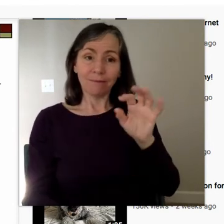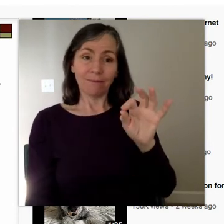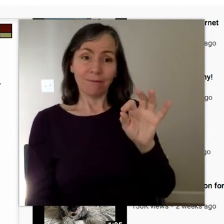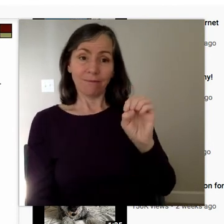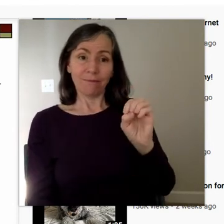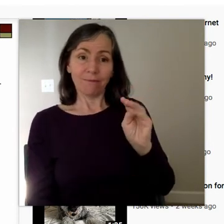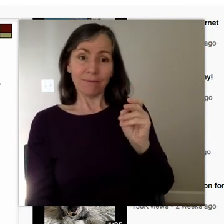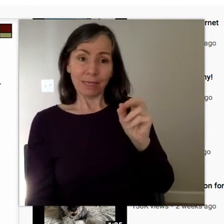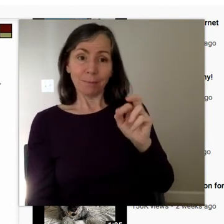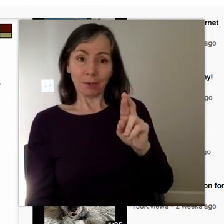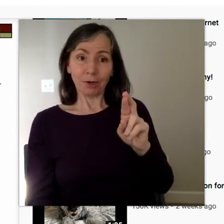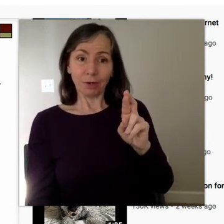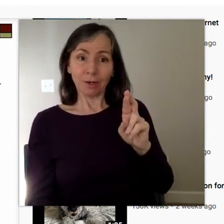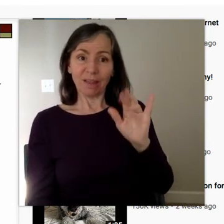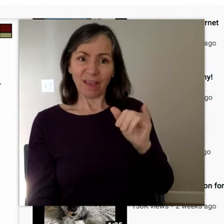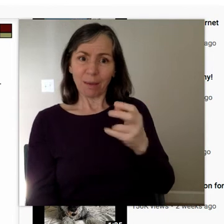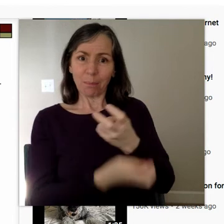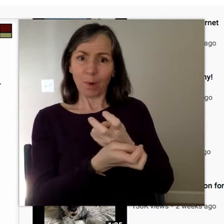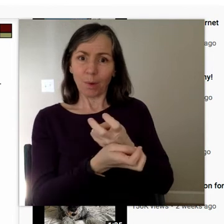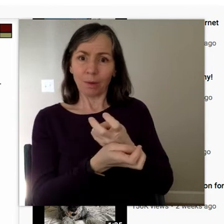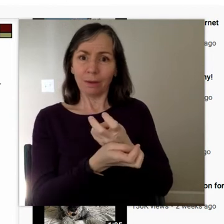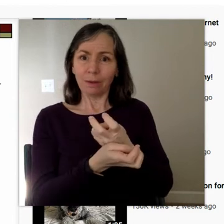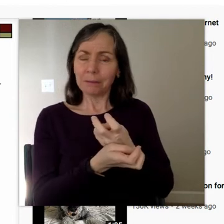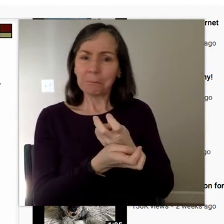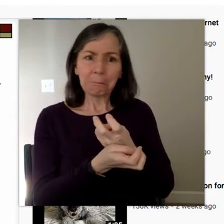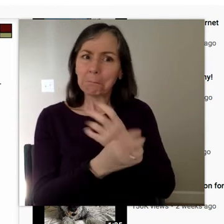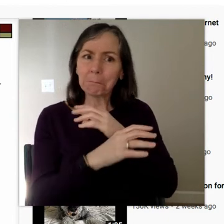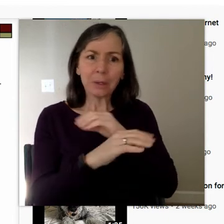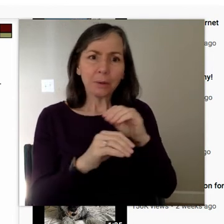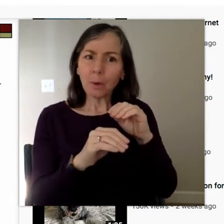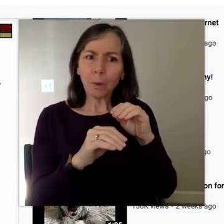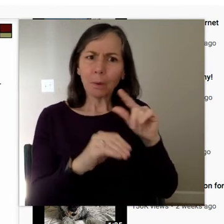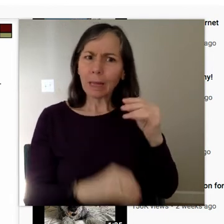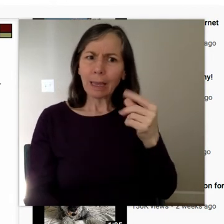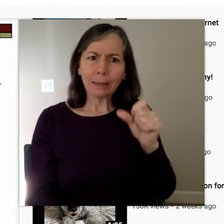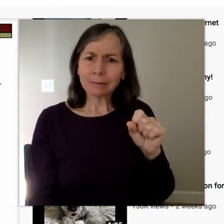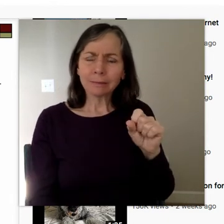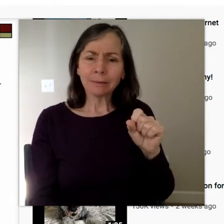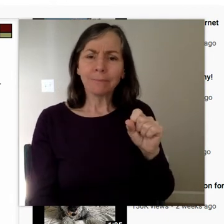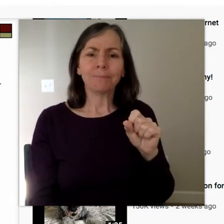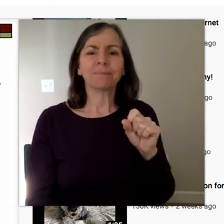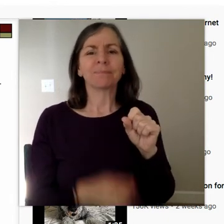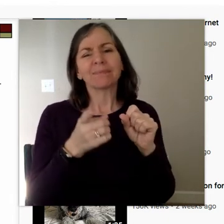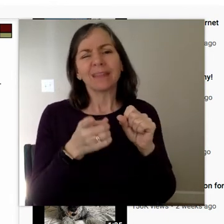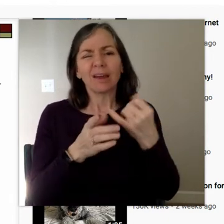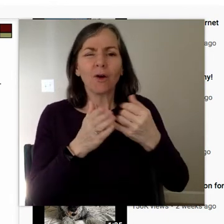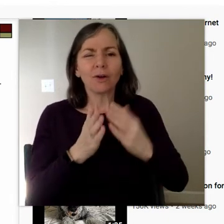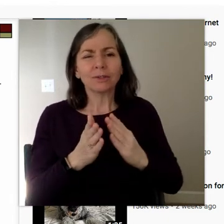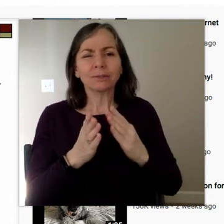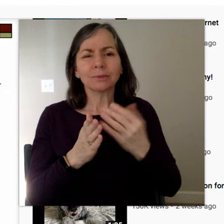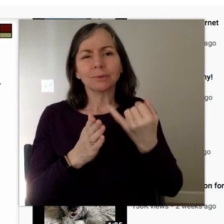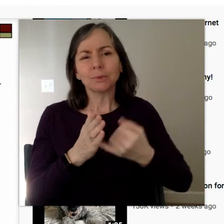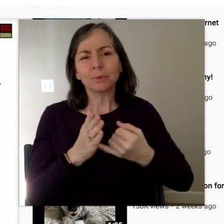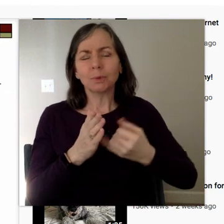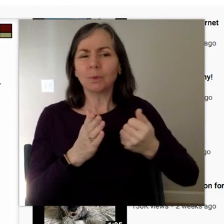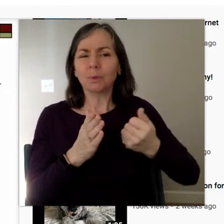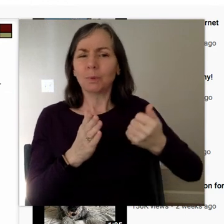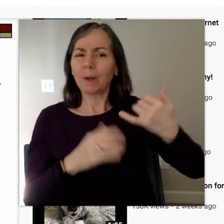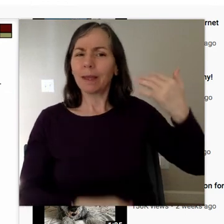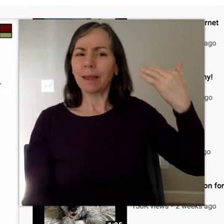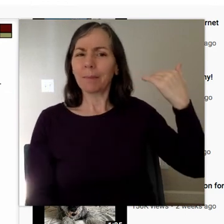have legs, but it shows that their ancestor, this is just an artist's drawing, but this is a